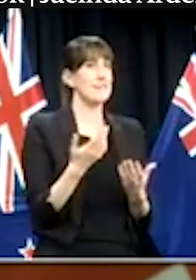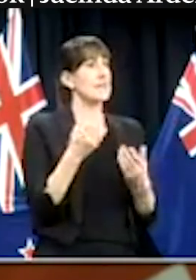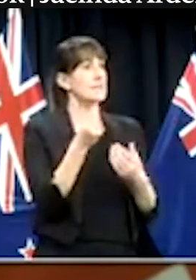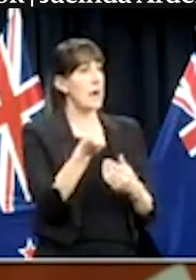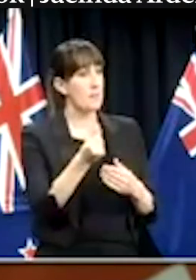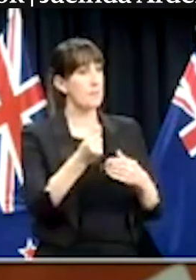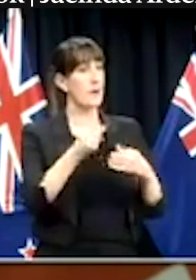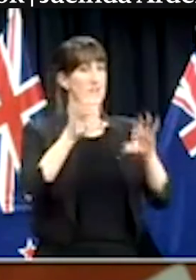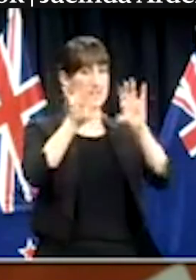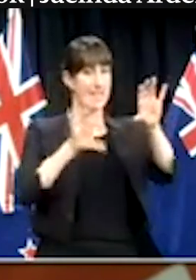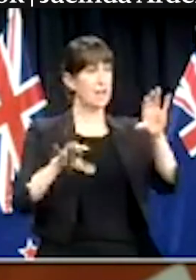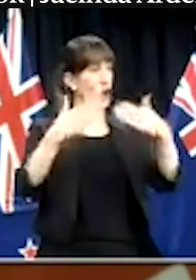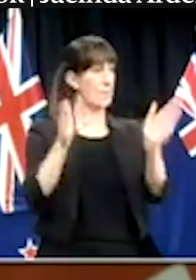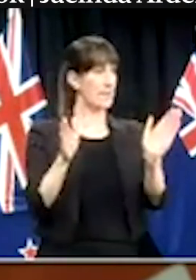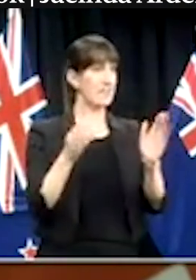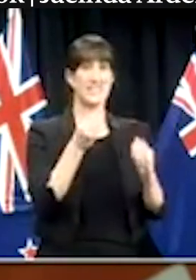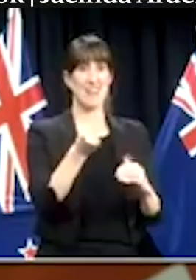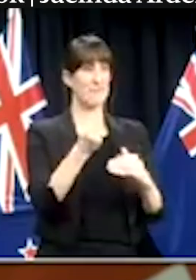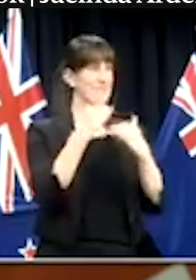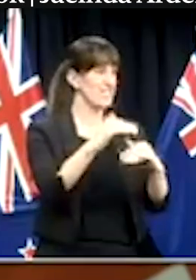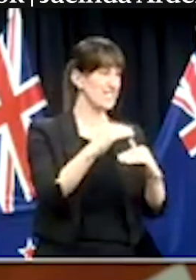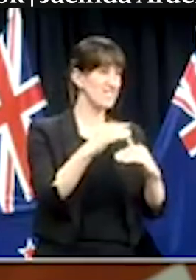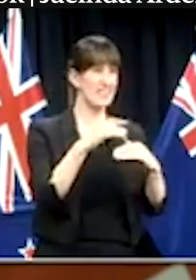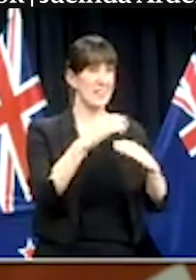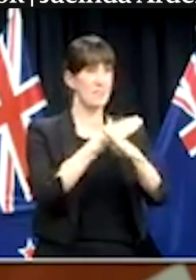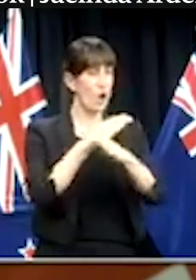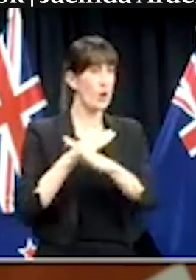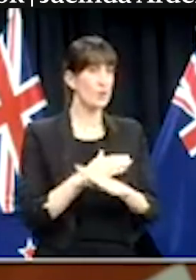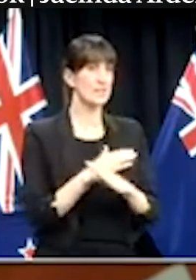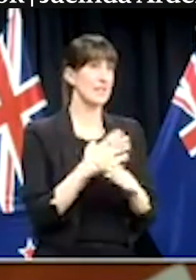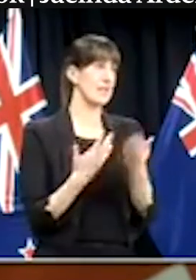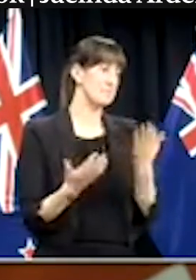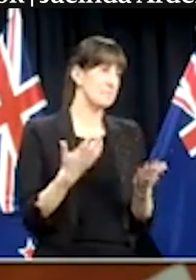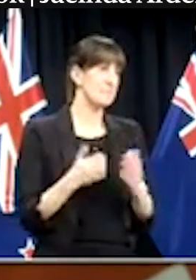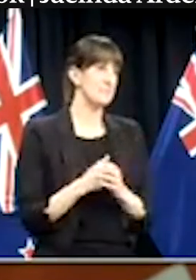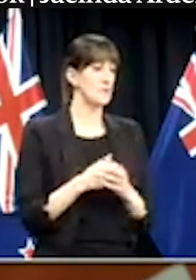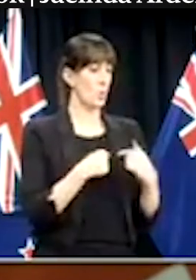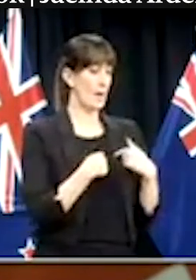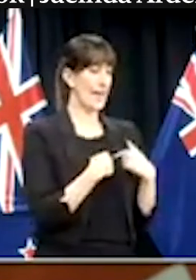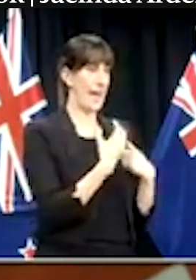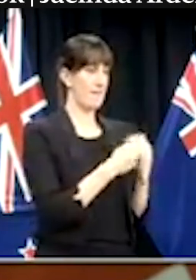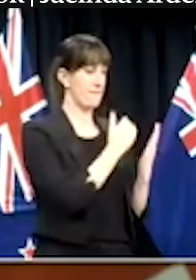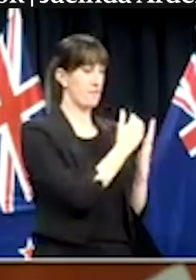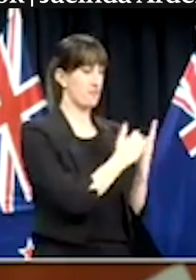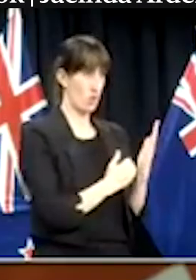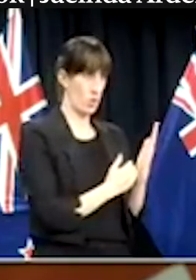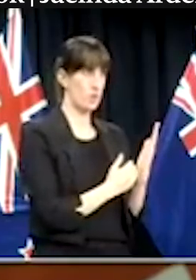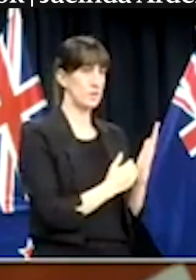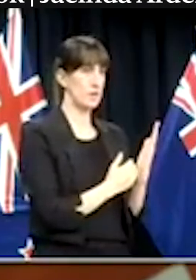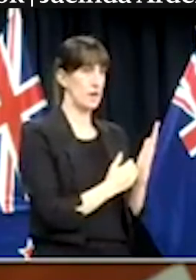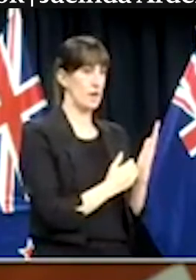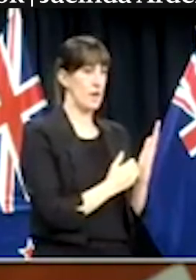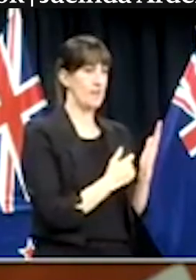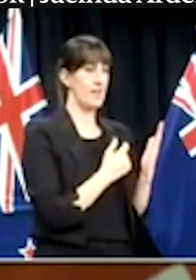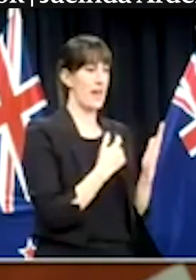status, but equally there are some states that are open and do not. We've set criteria that says basically we have to be assured